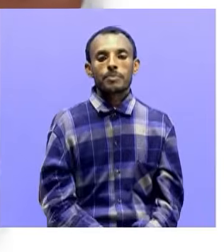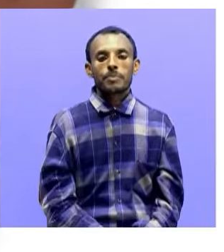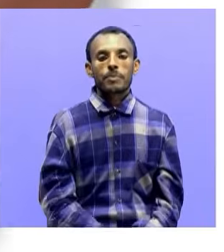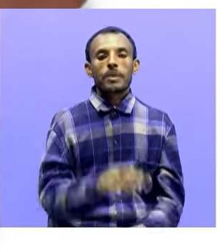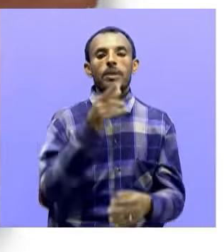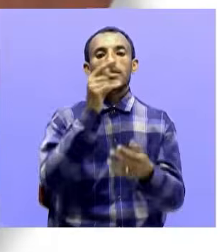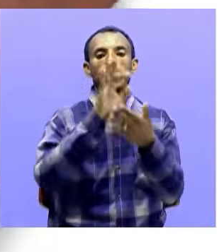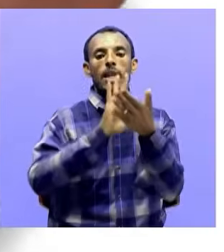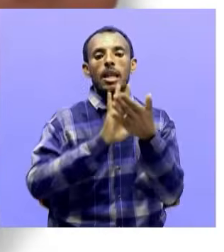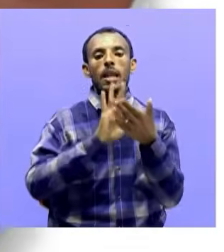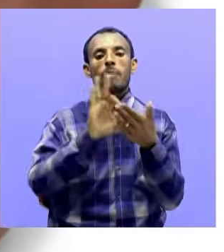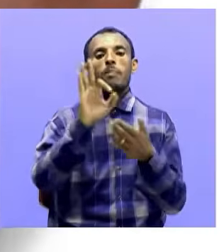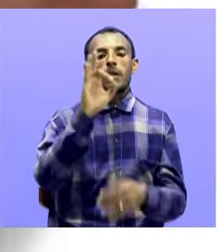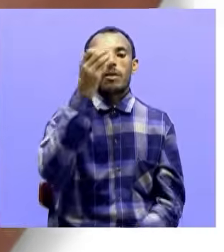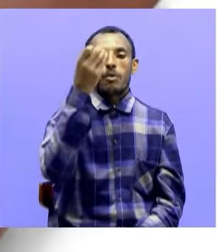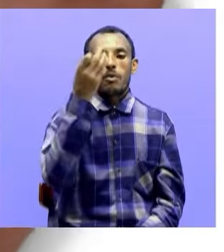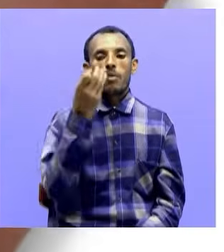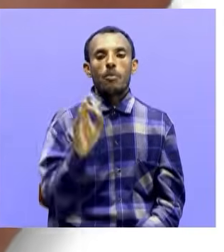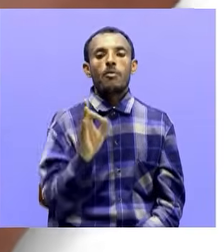the number